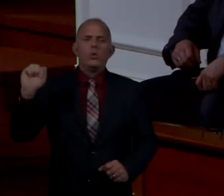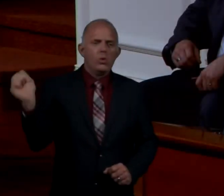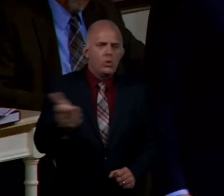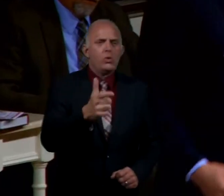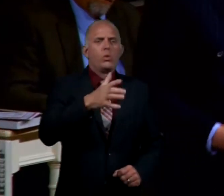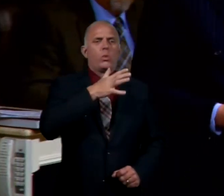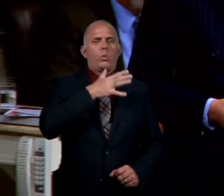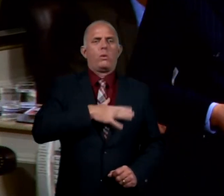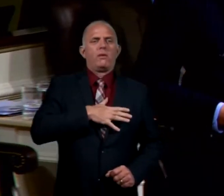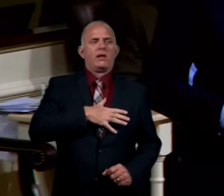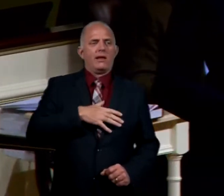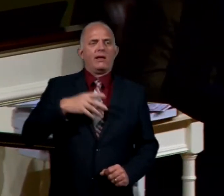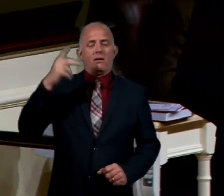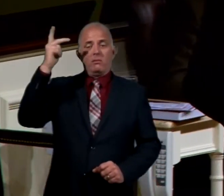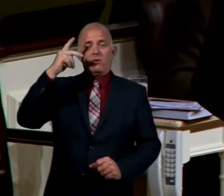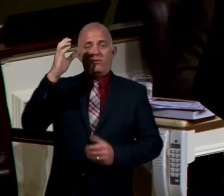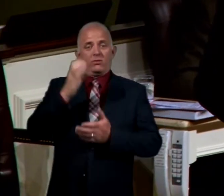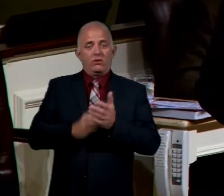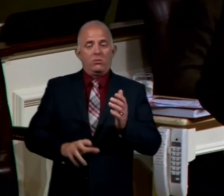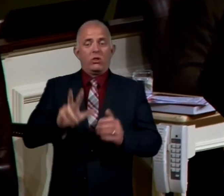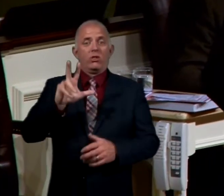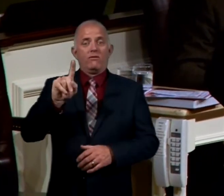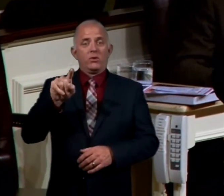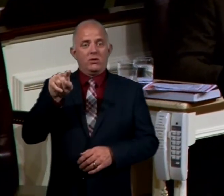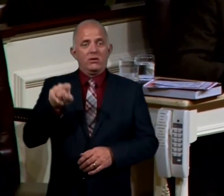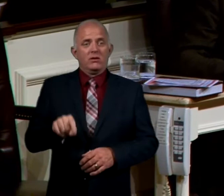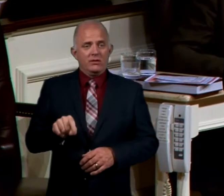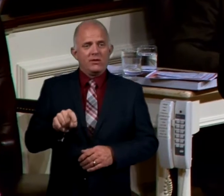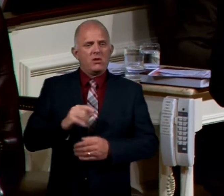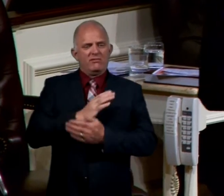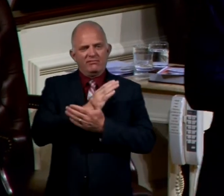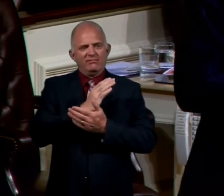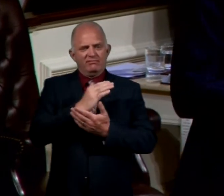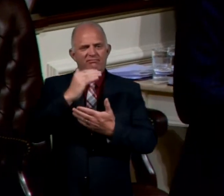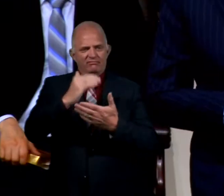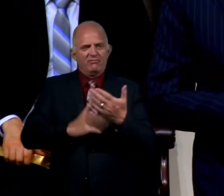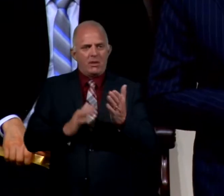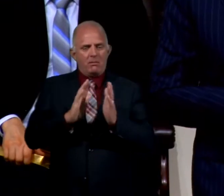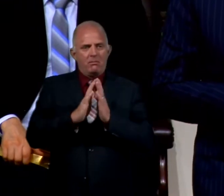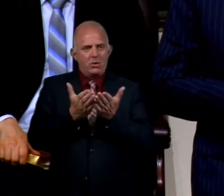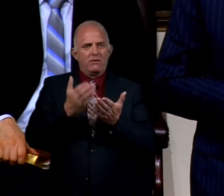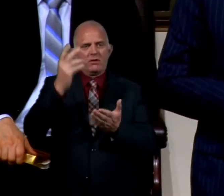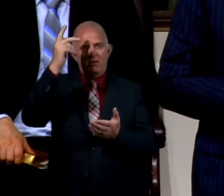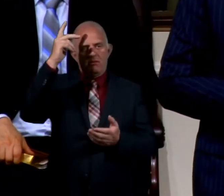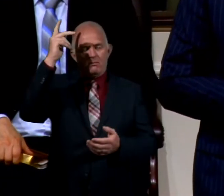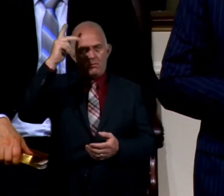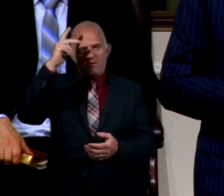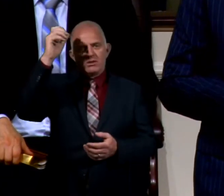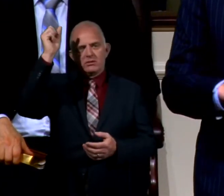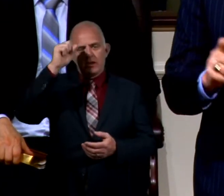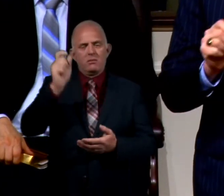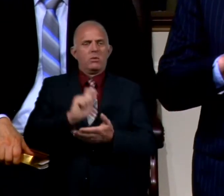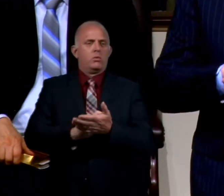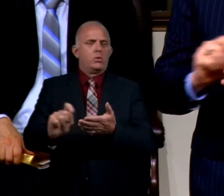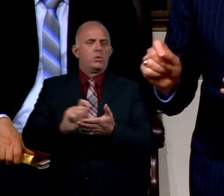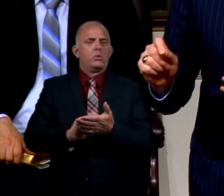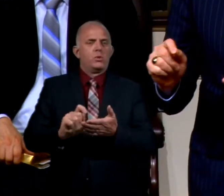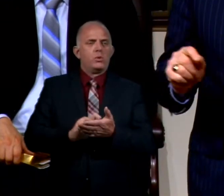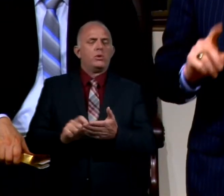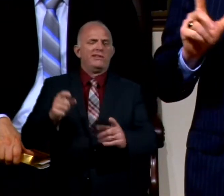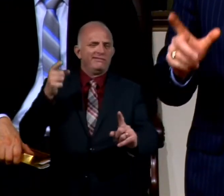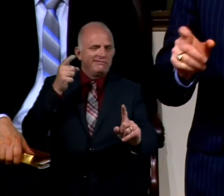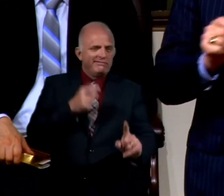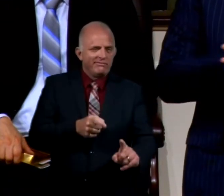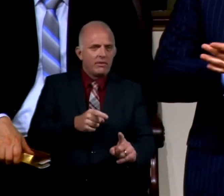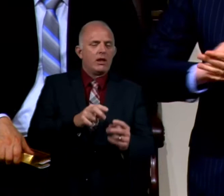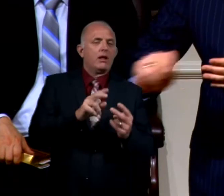Proverbs chapter 31, of course, the book of Proverbs was written by Solomon mostly. He's the one who either wrote it